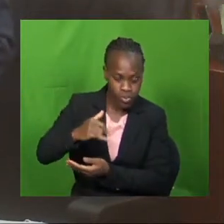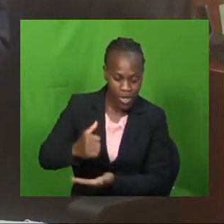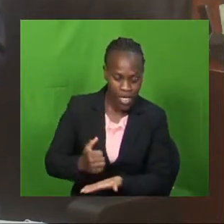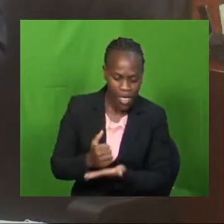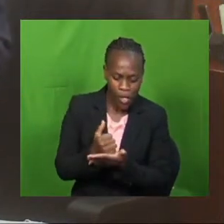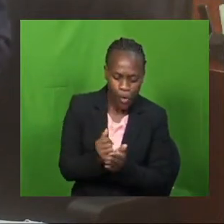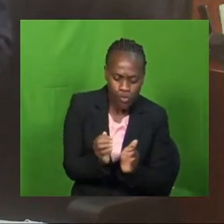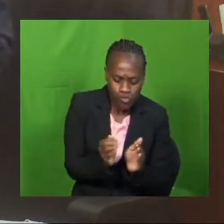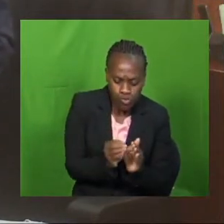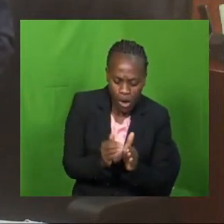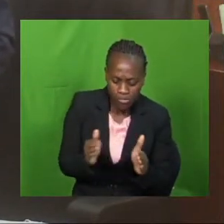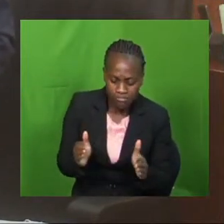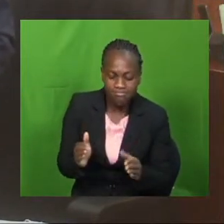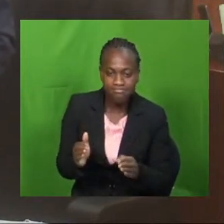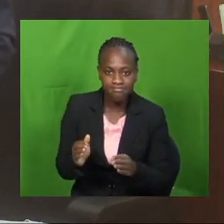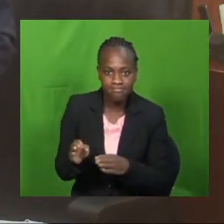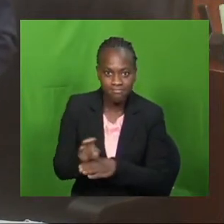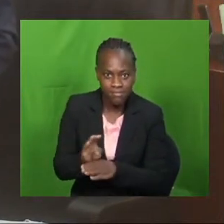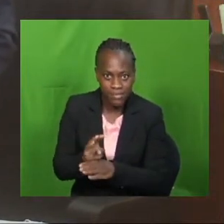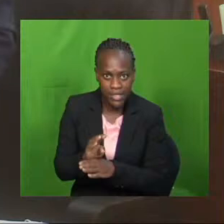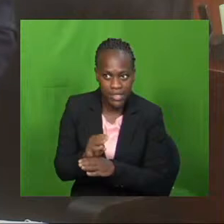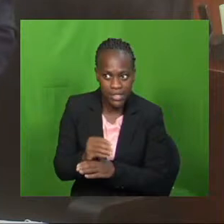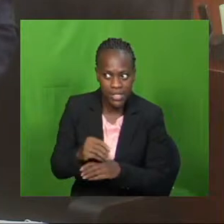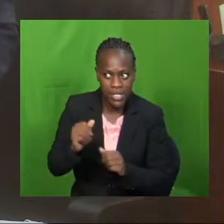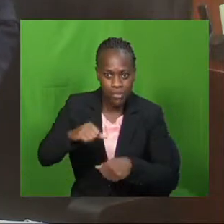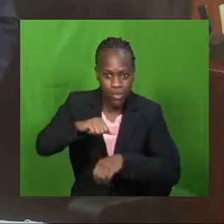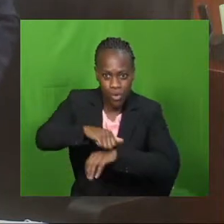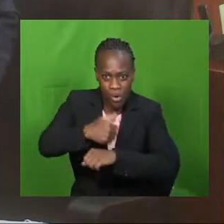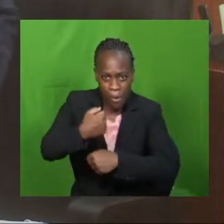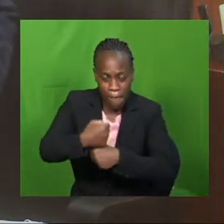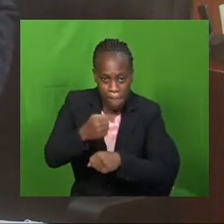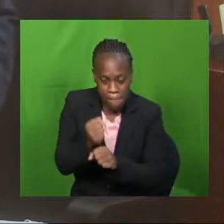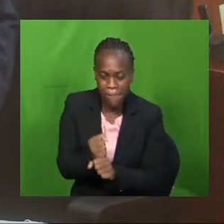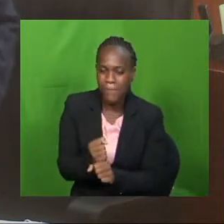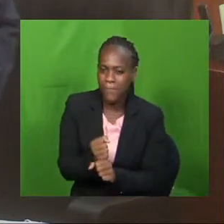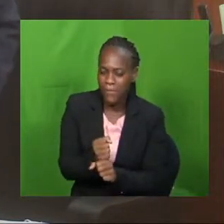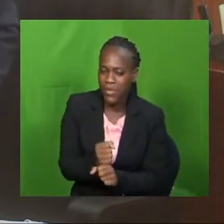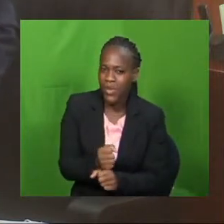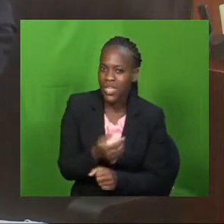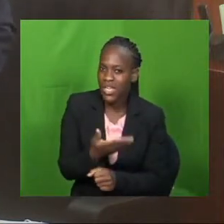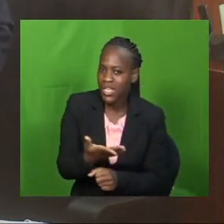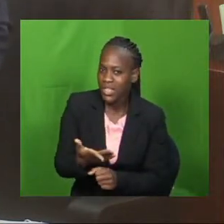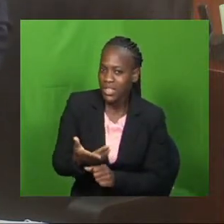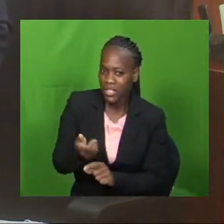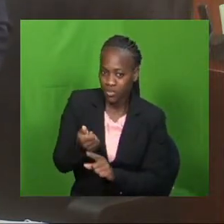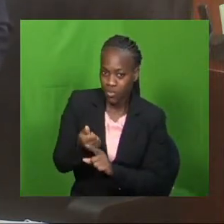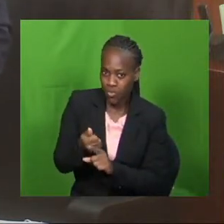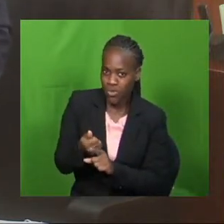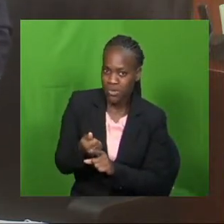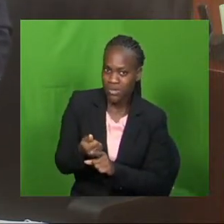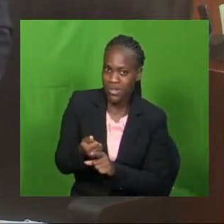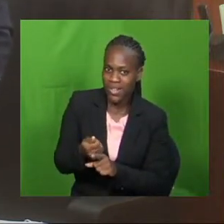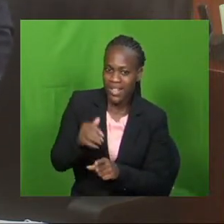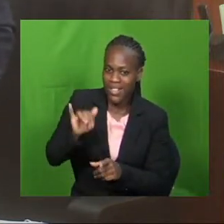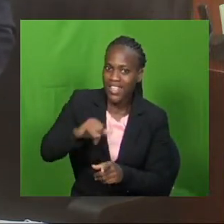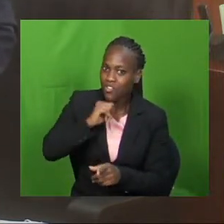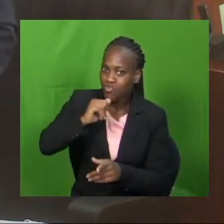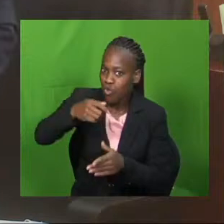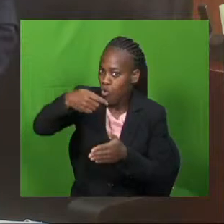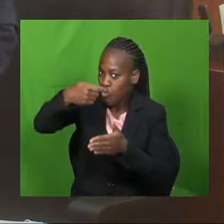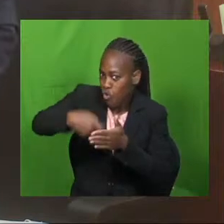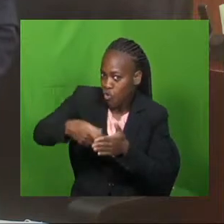up assembly plants in other African countries, thereby creating cheaper means of production. Mr.